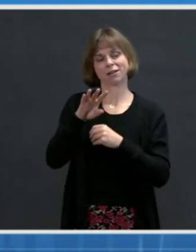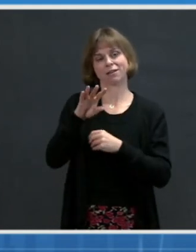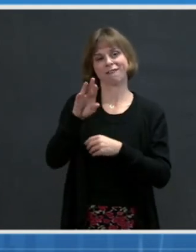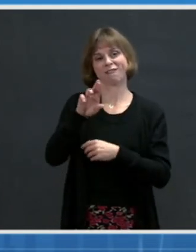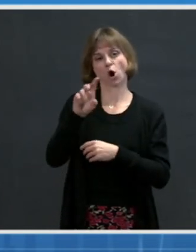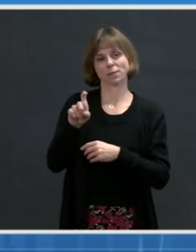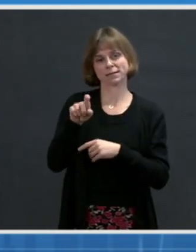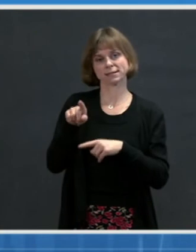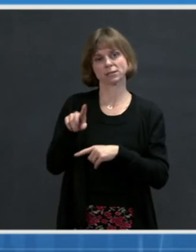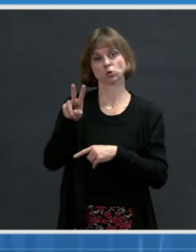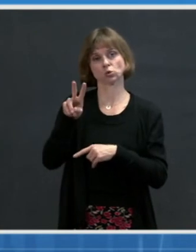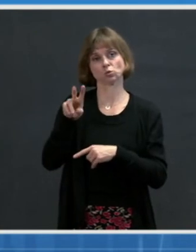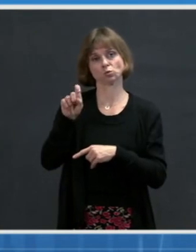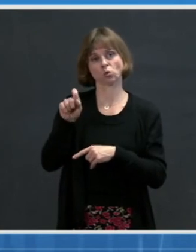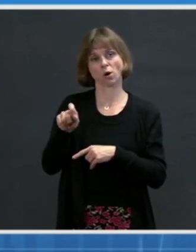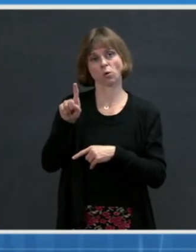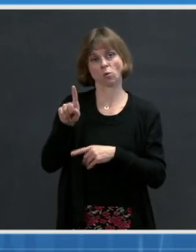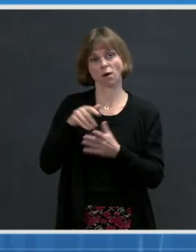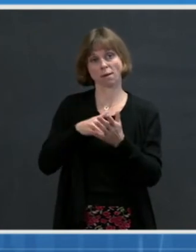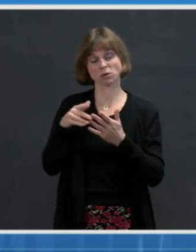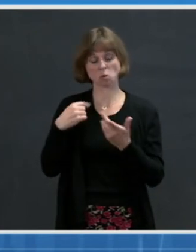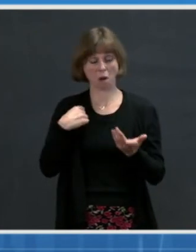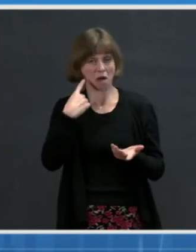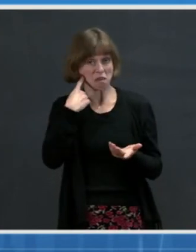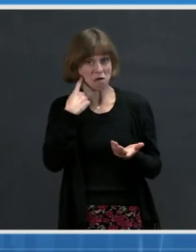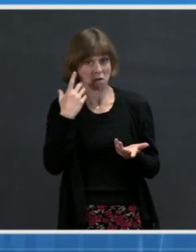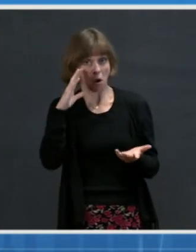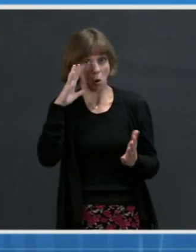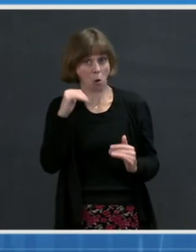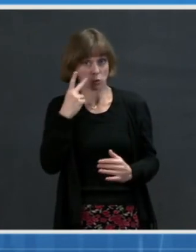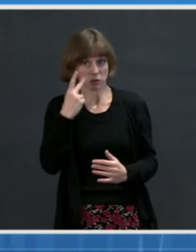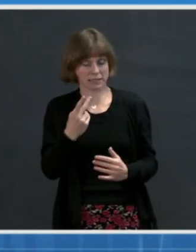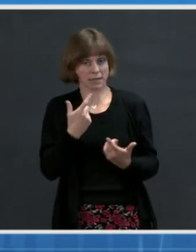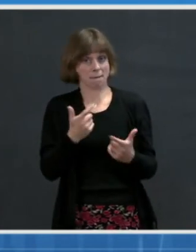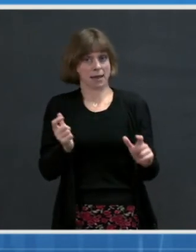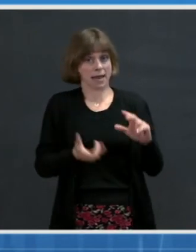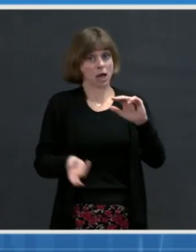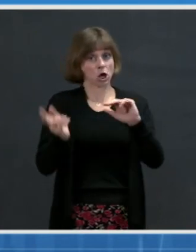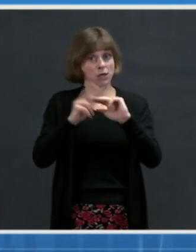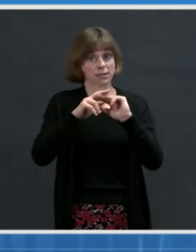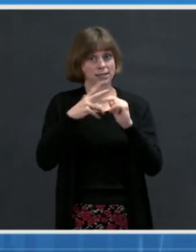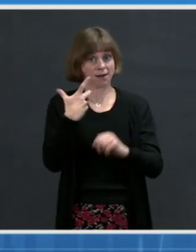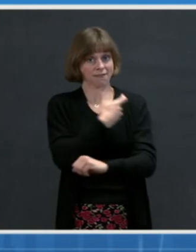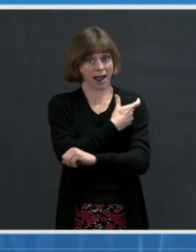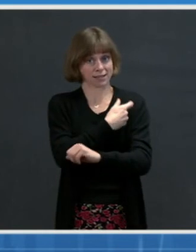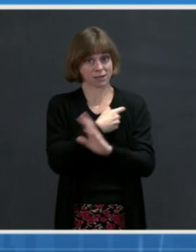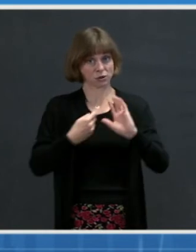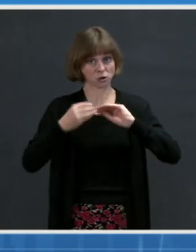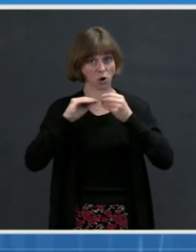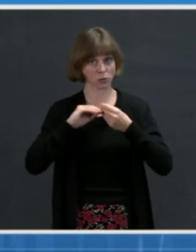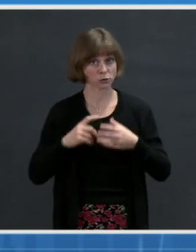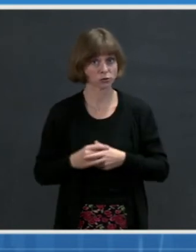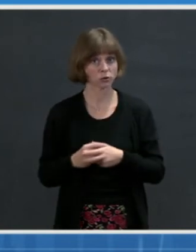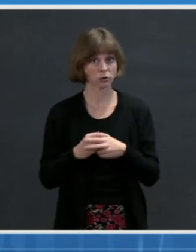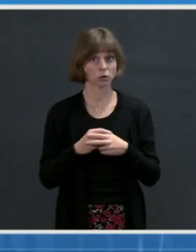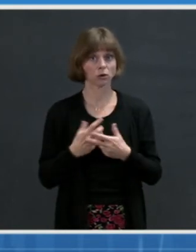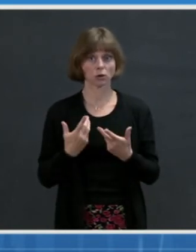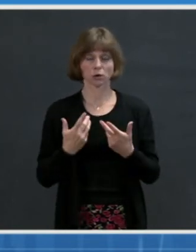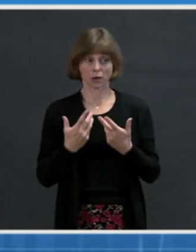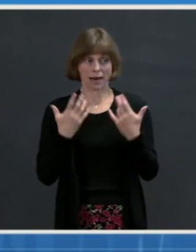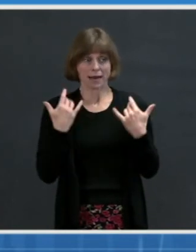million. So I think and hope that you will see a market increase in the vaccination rate, given that the